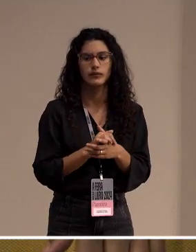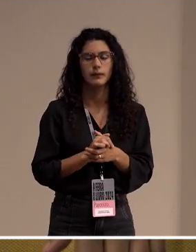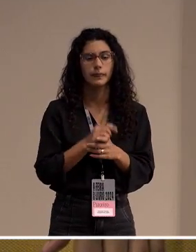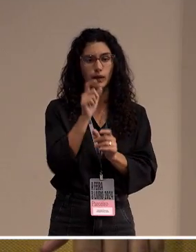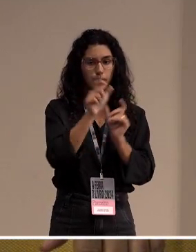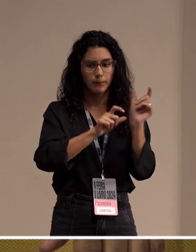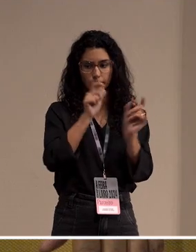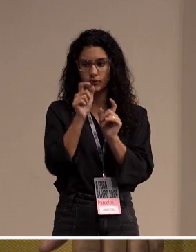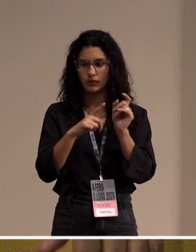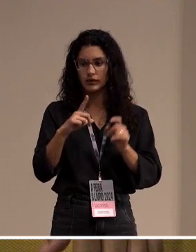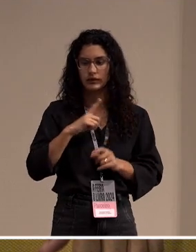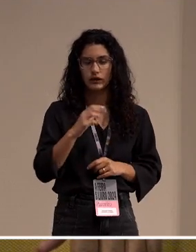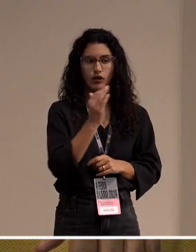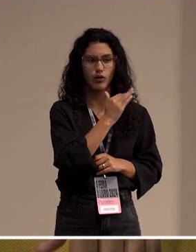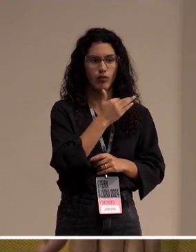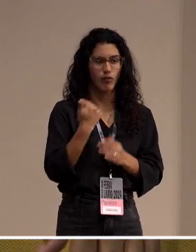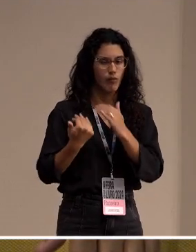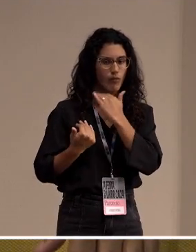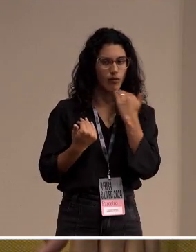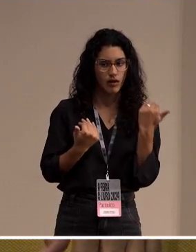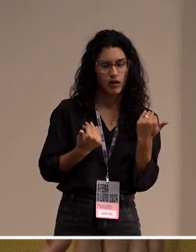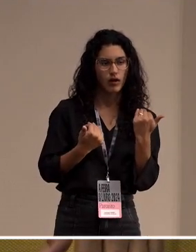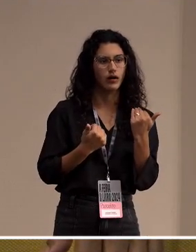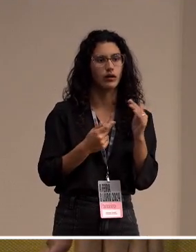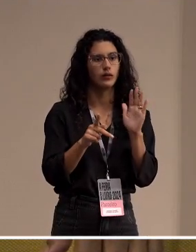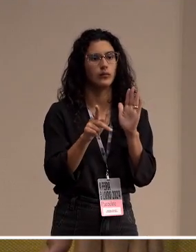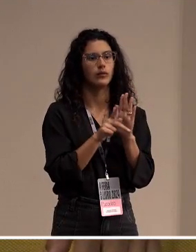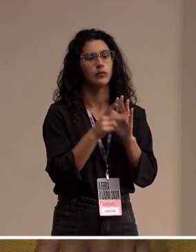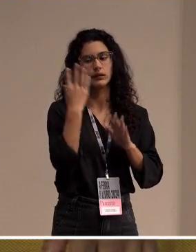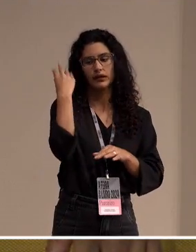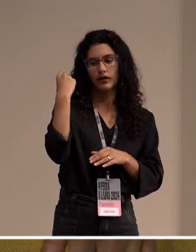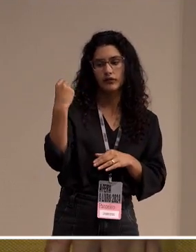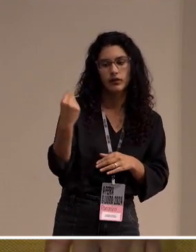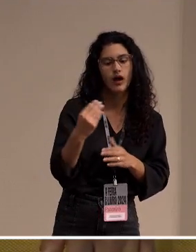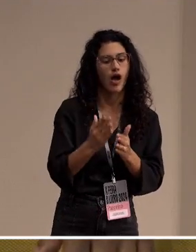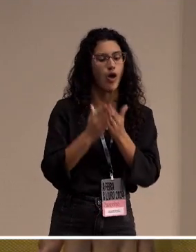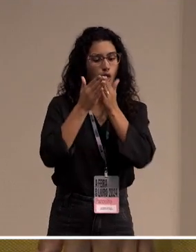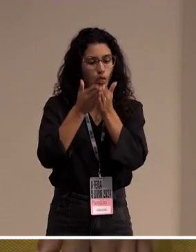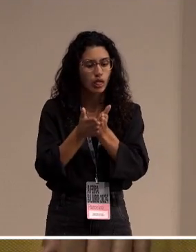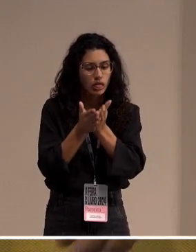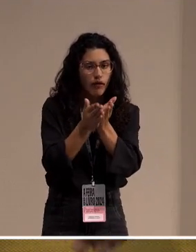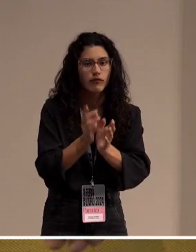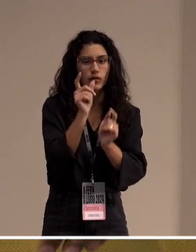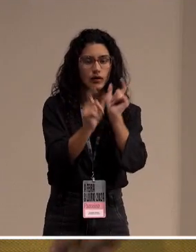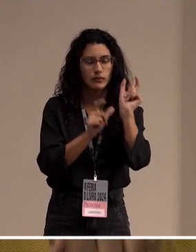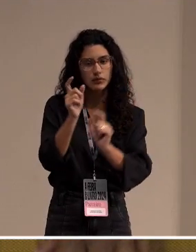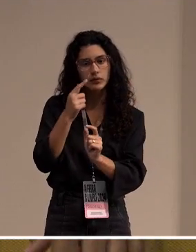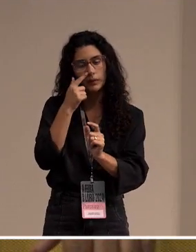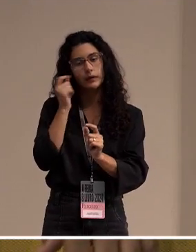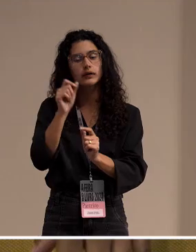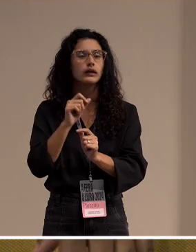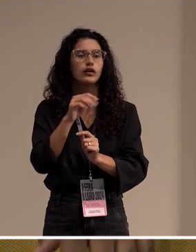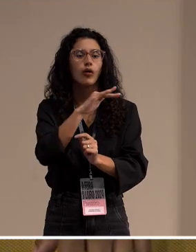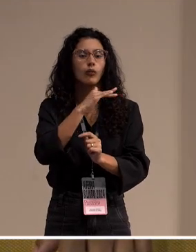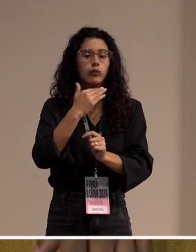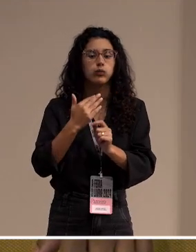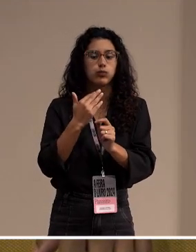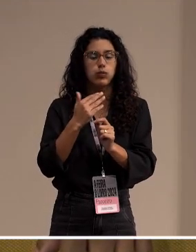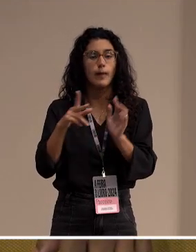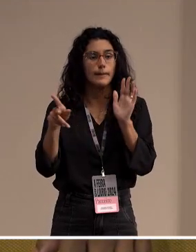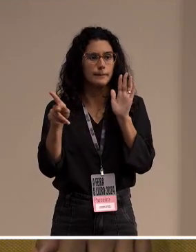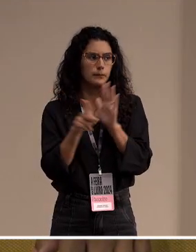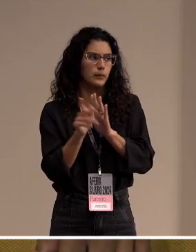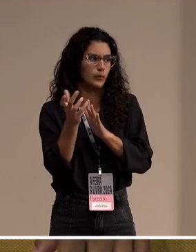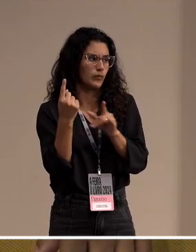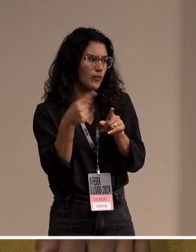Passage, the Africans who turned around and went back in the water and drowned themselves rather than be enslaved, the Africans that were